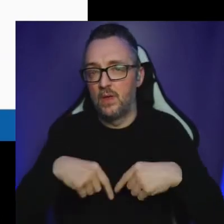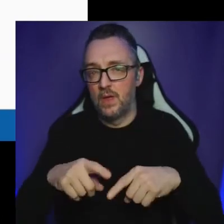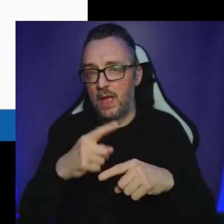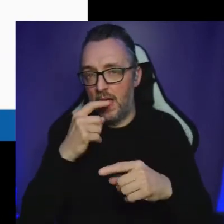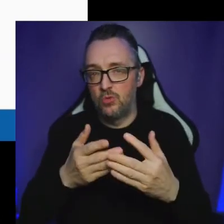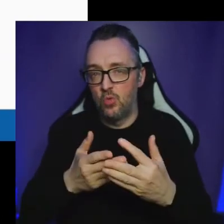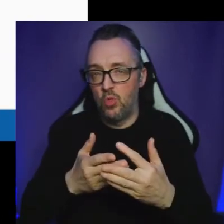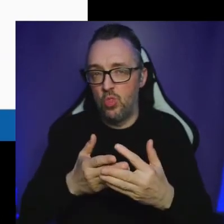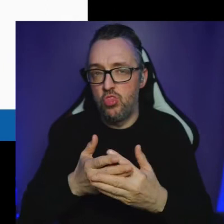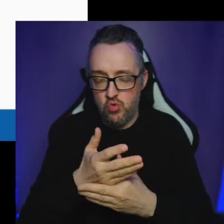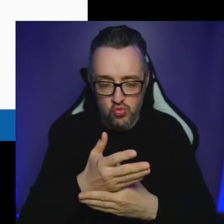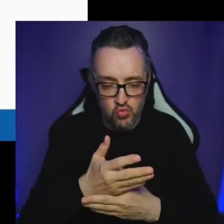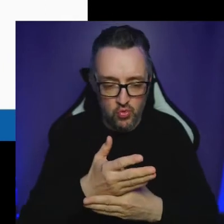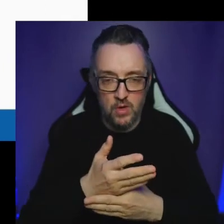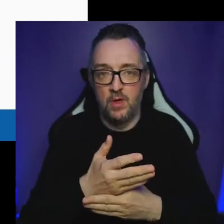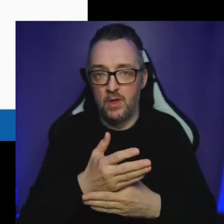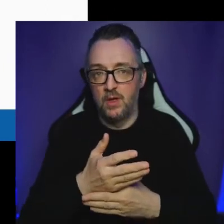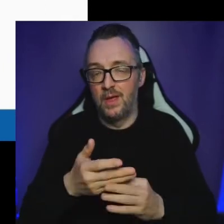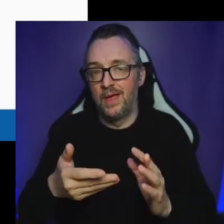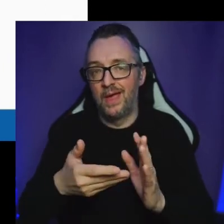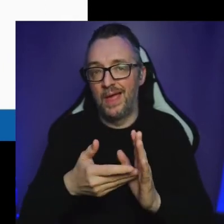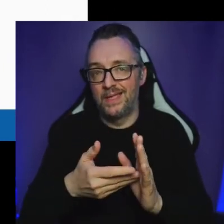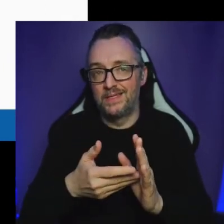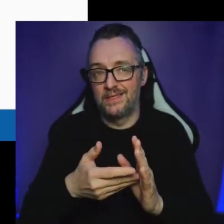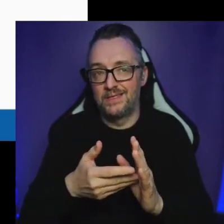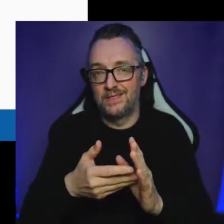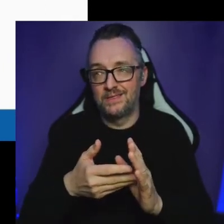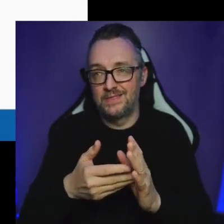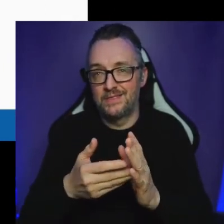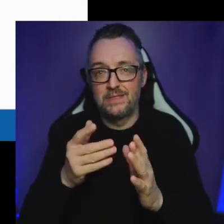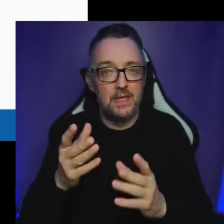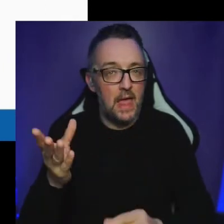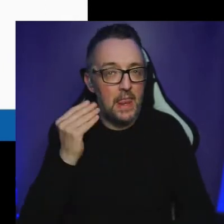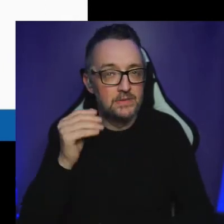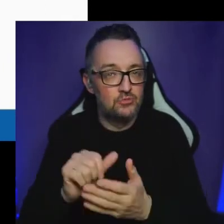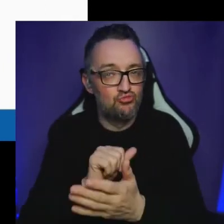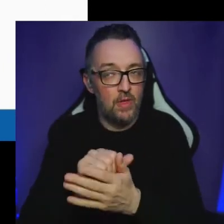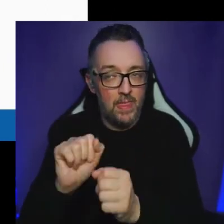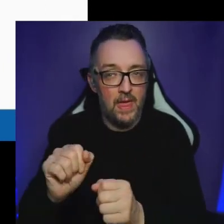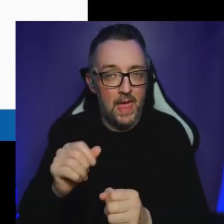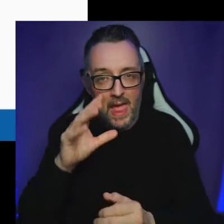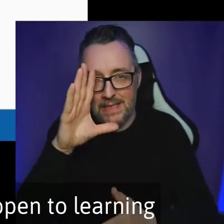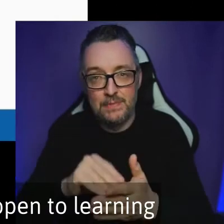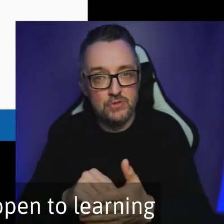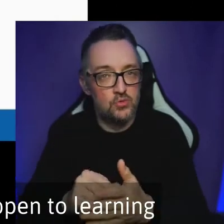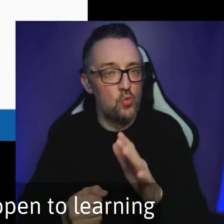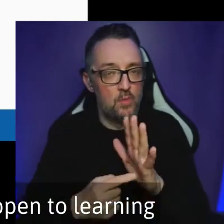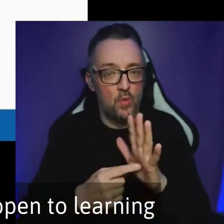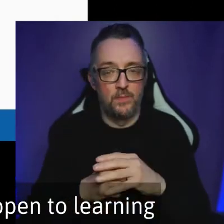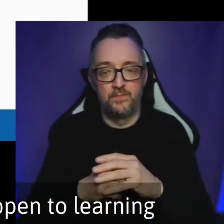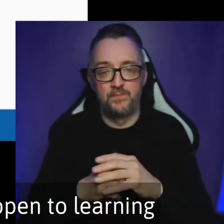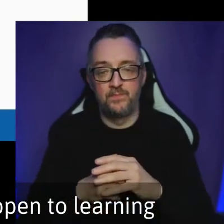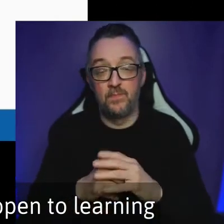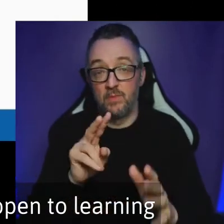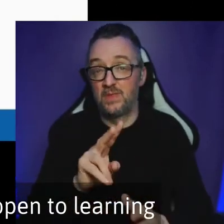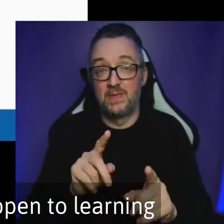it again, and also for us just to take that time to listen to that whole experience. And the kind of flip of that